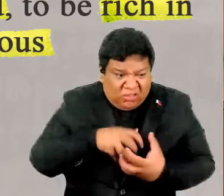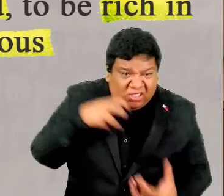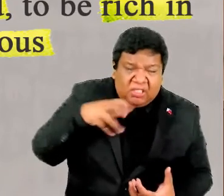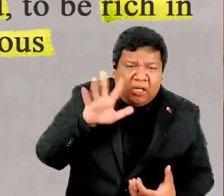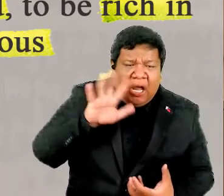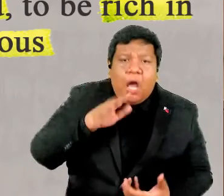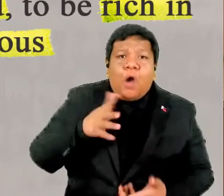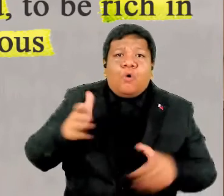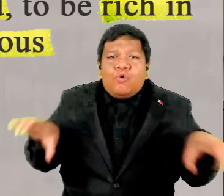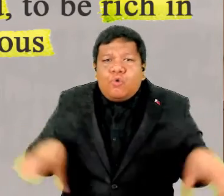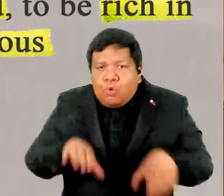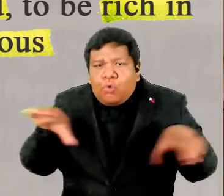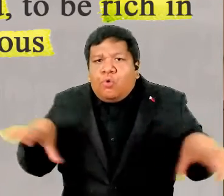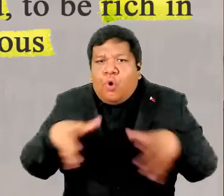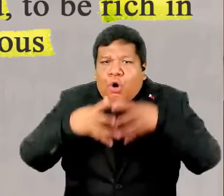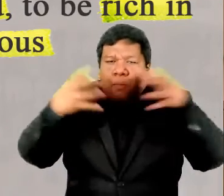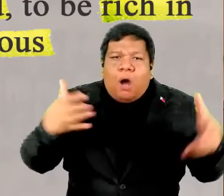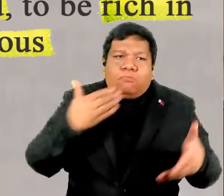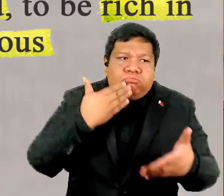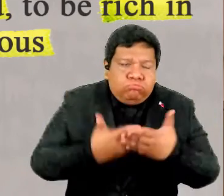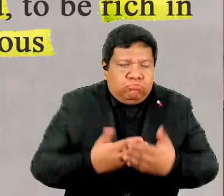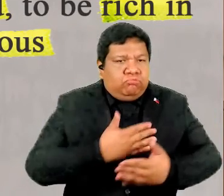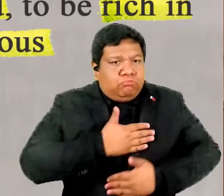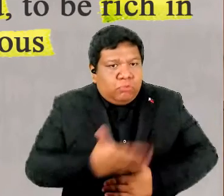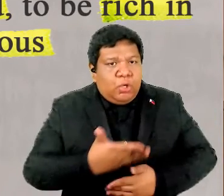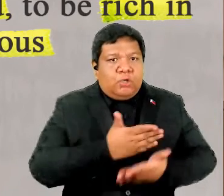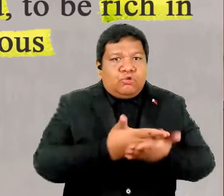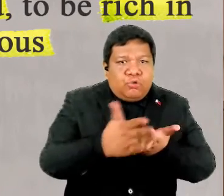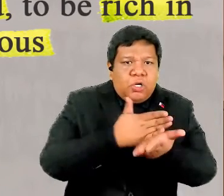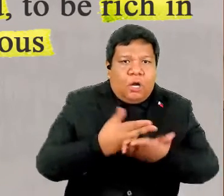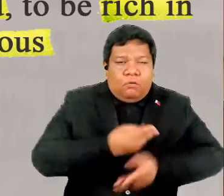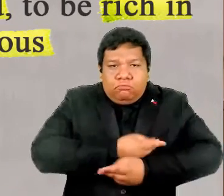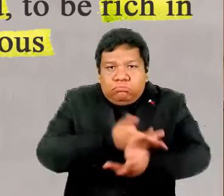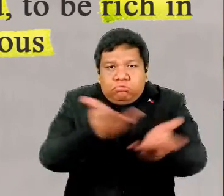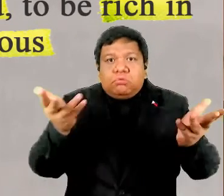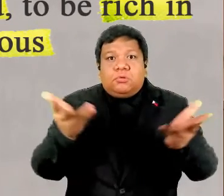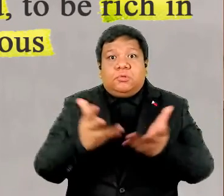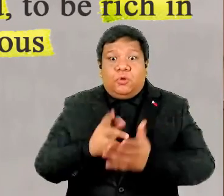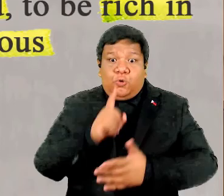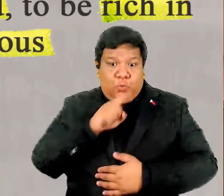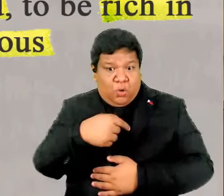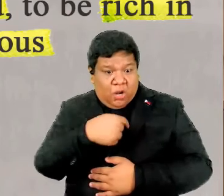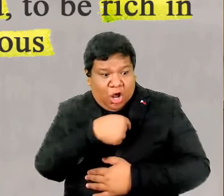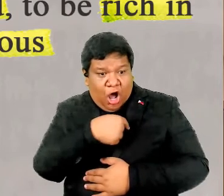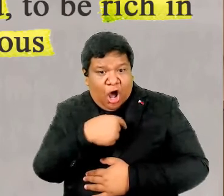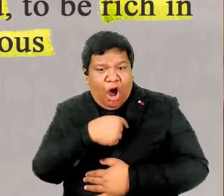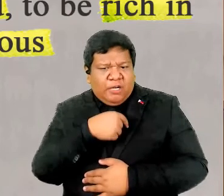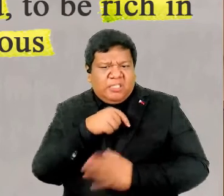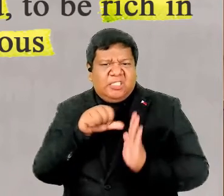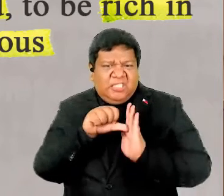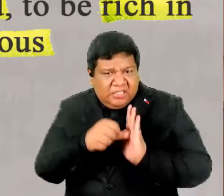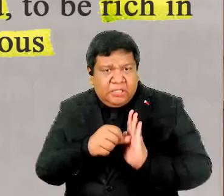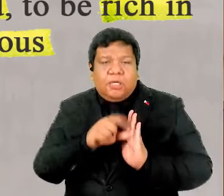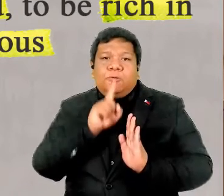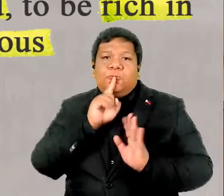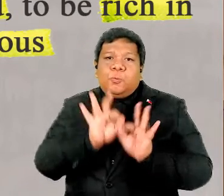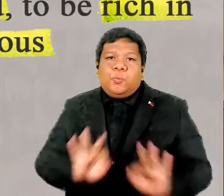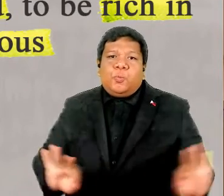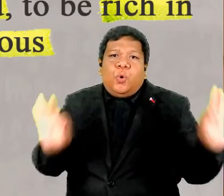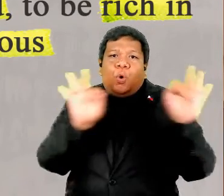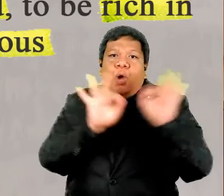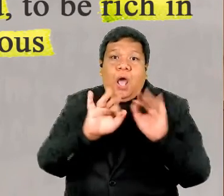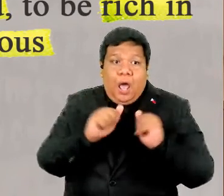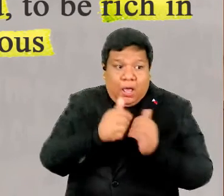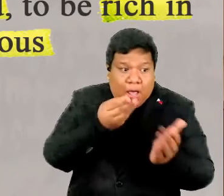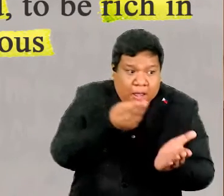to be generous and willing to share." You know, it is the heart that is the key in transforming an earthly